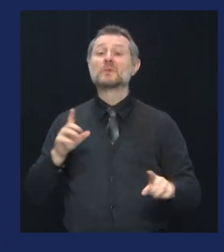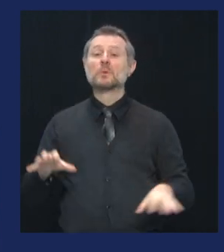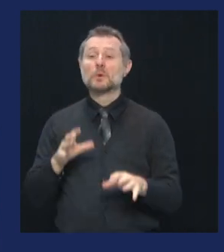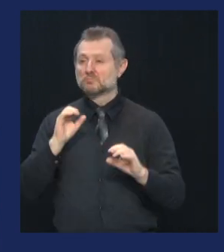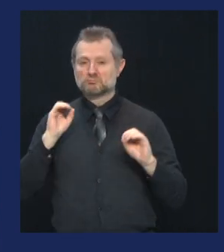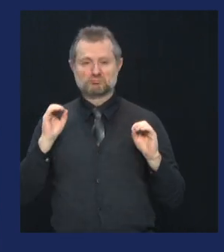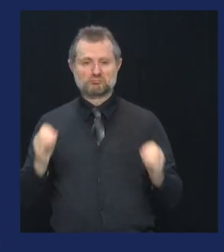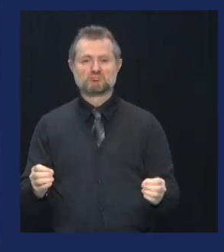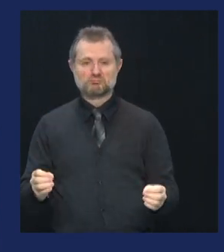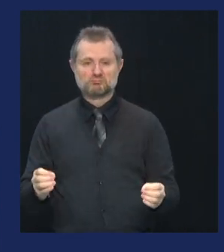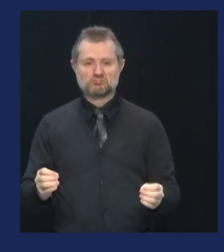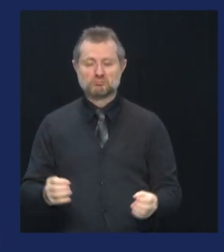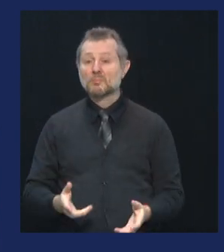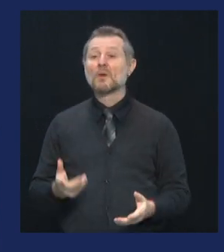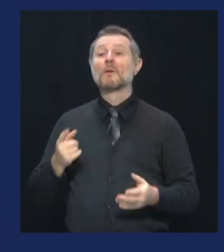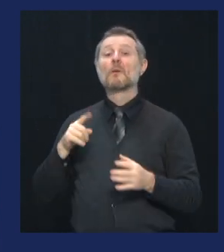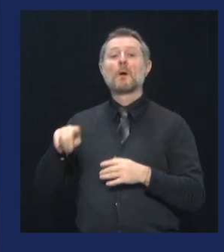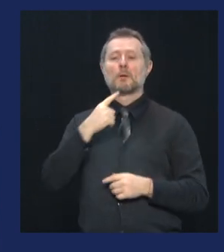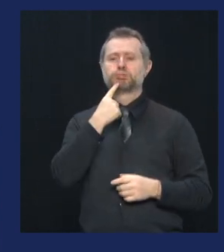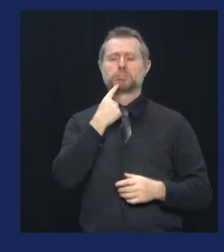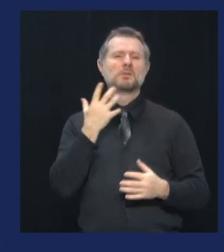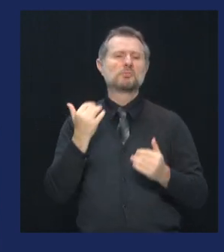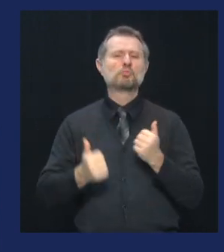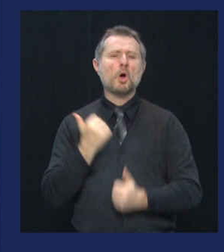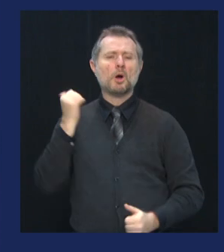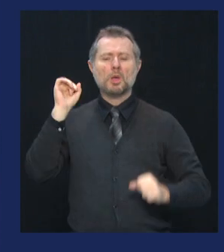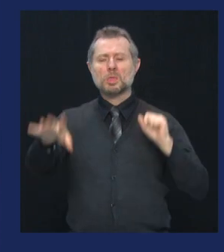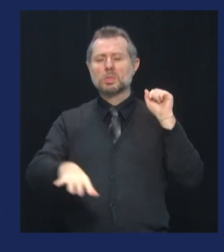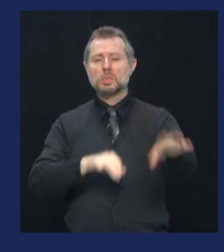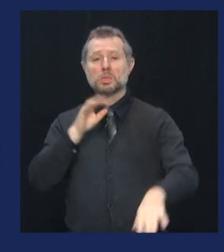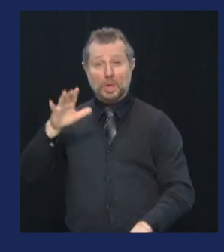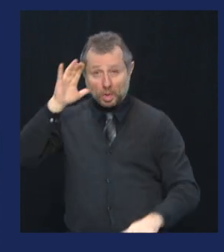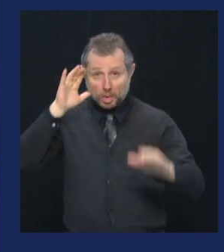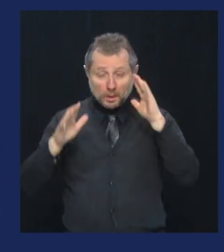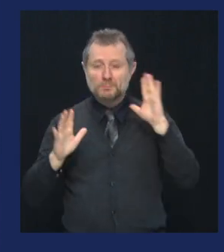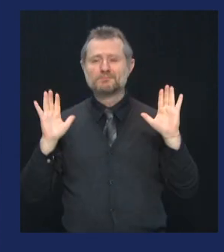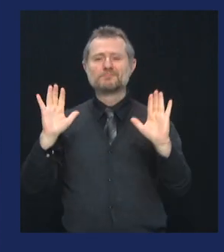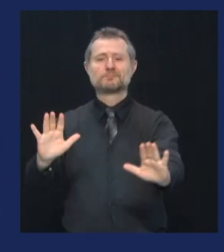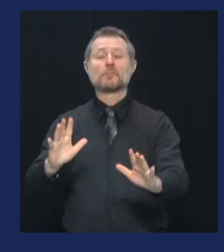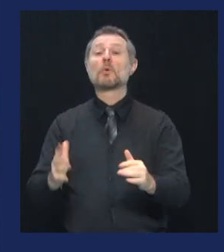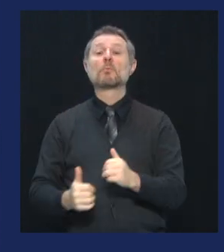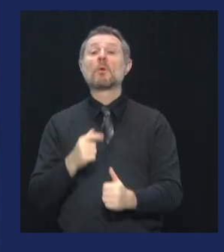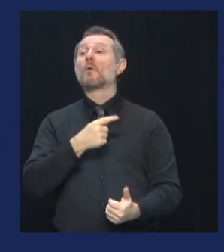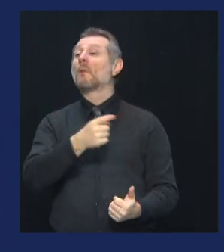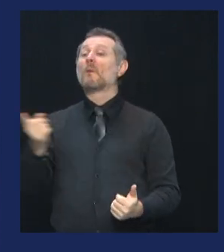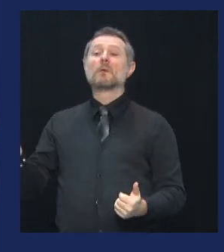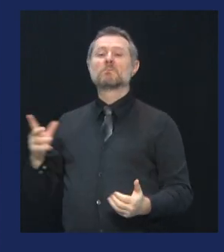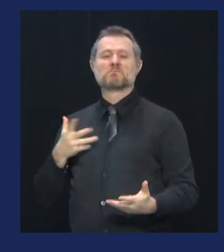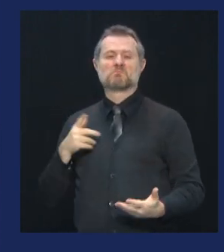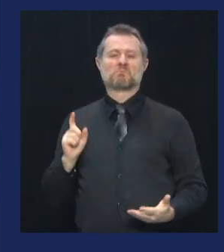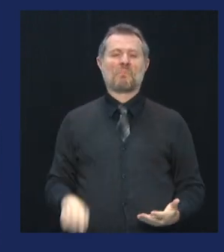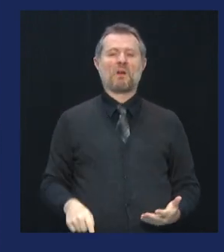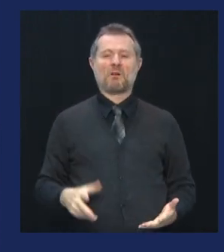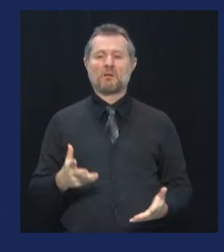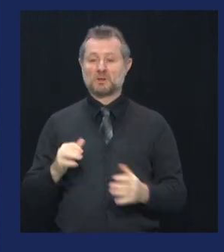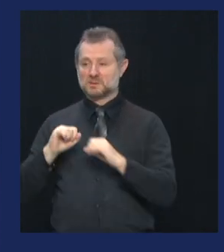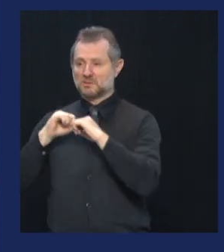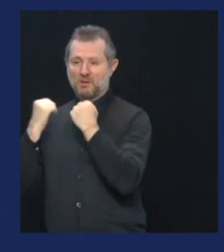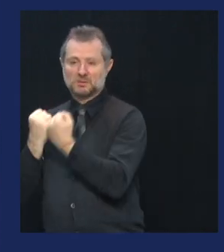many major issues of our time, the challenge is to close the societal and governmental gap